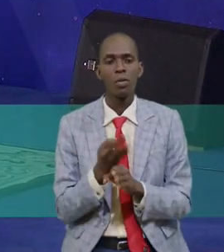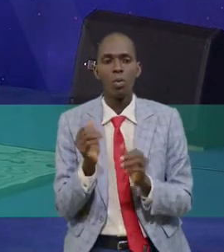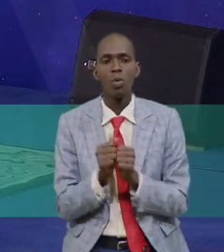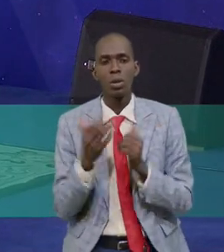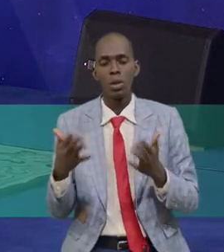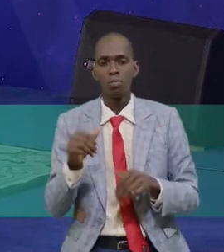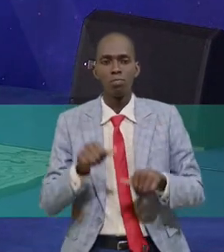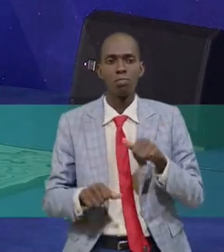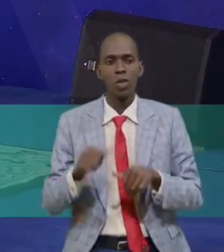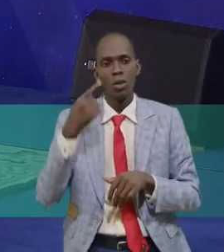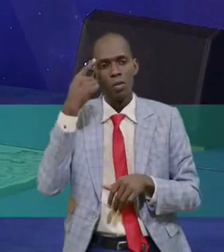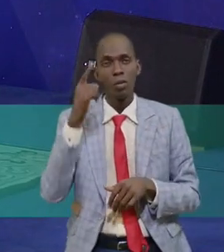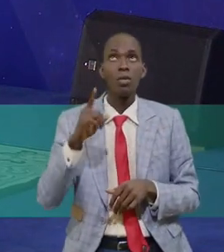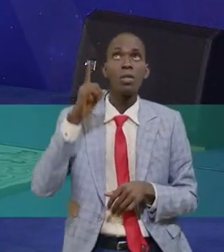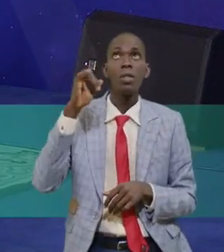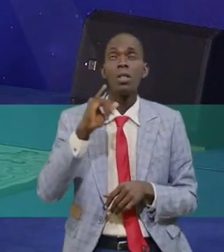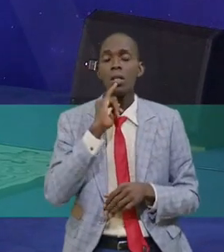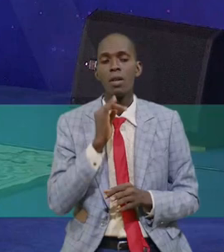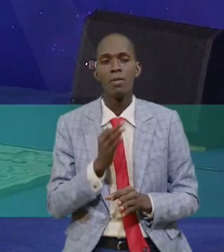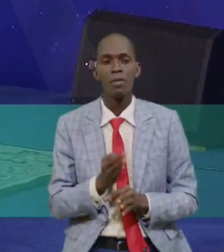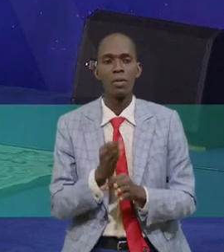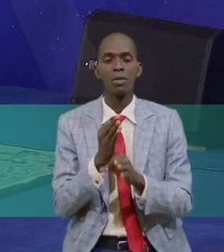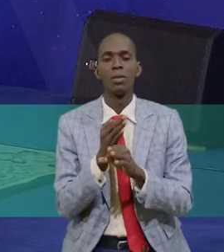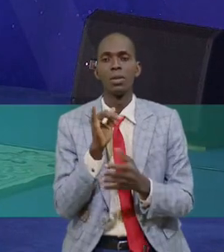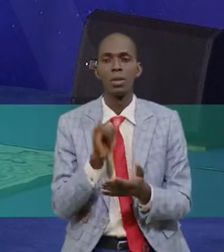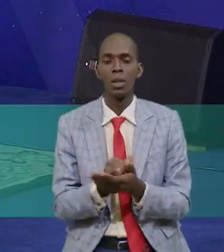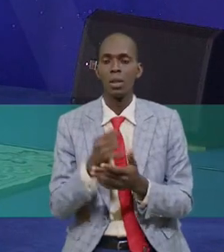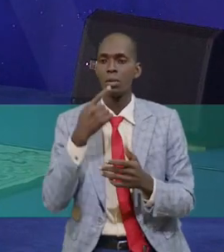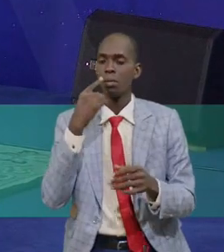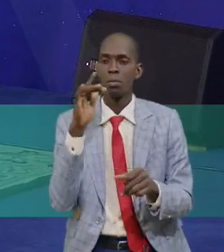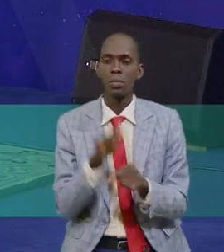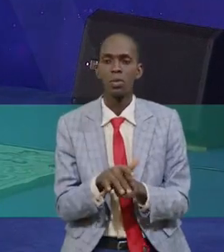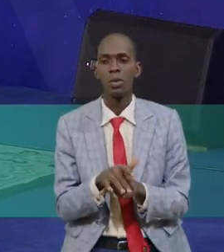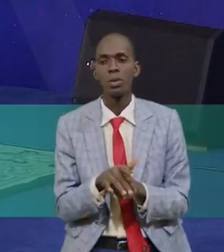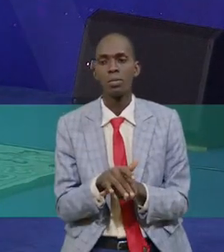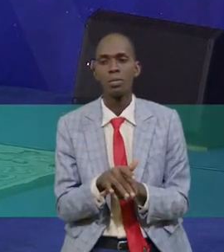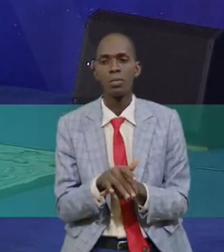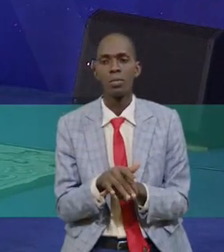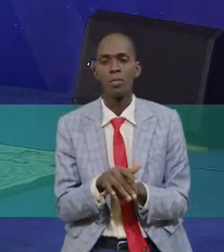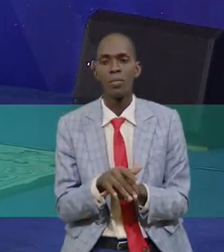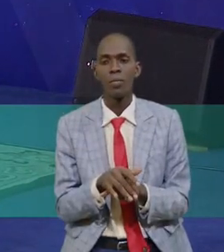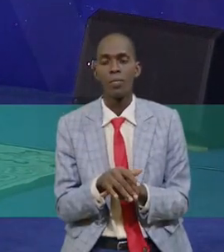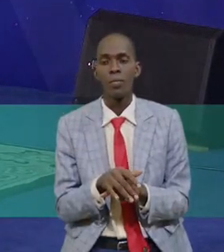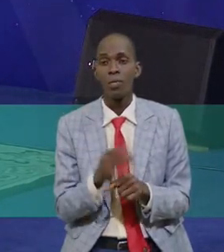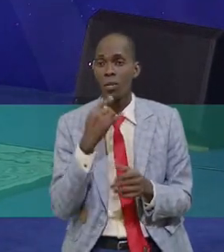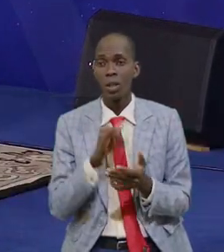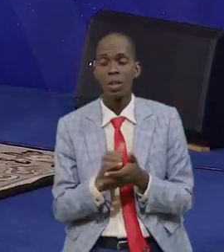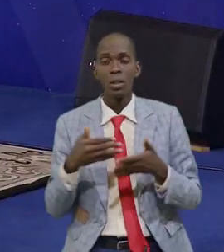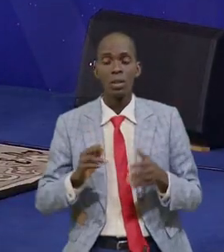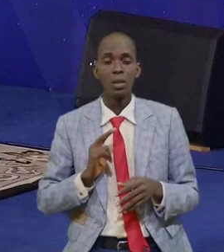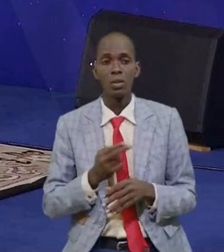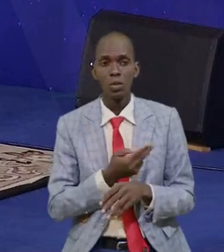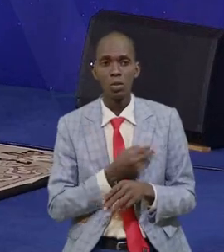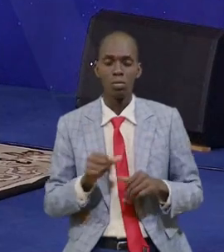wavering, for he is faithful that promised. It says, let us hold fast